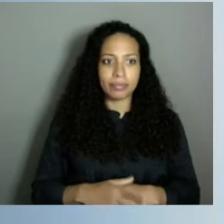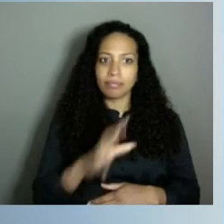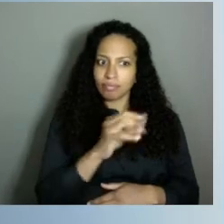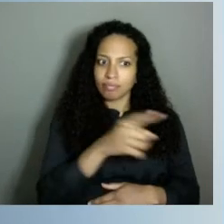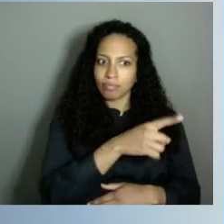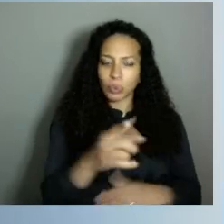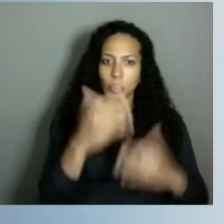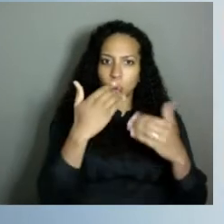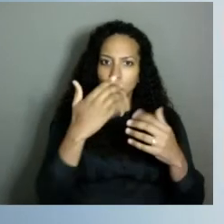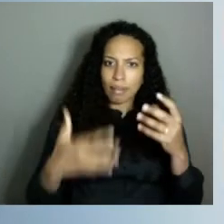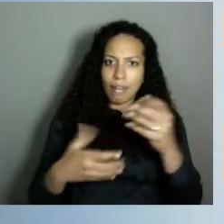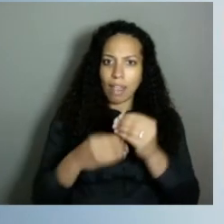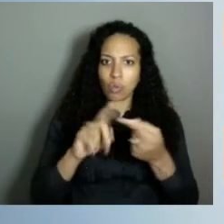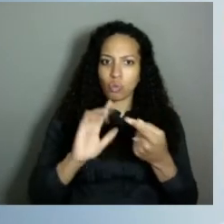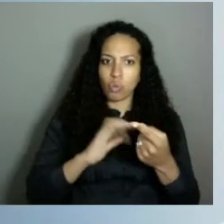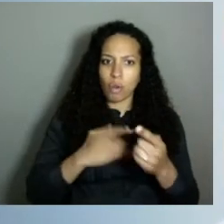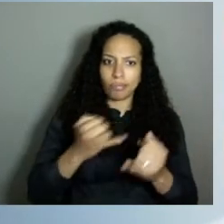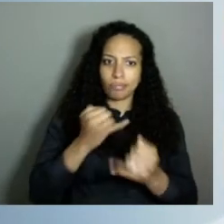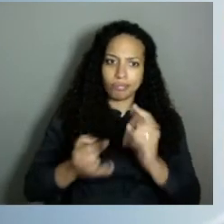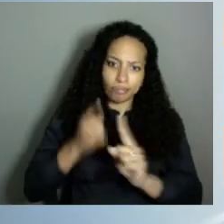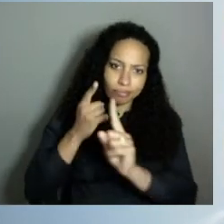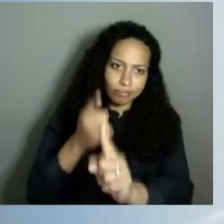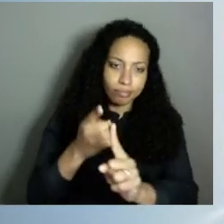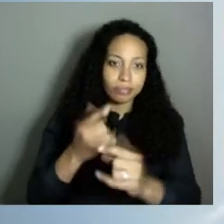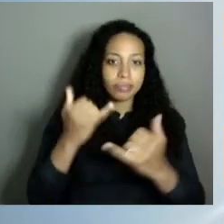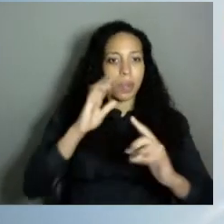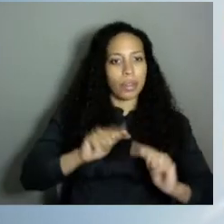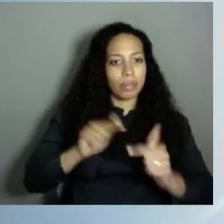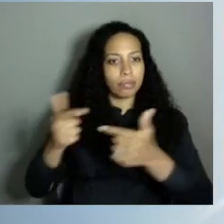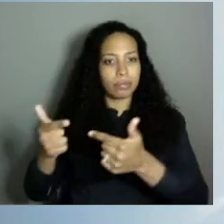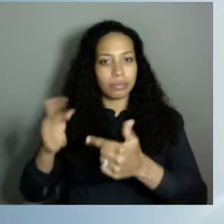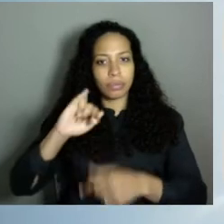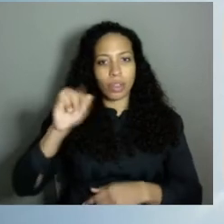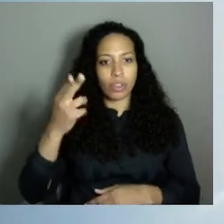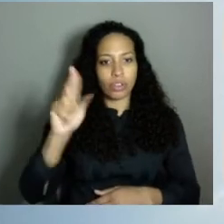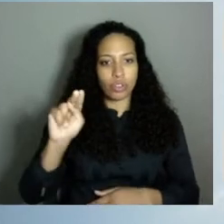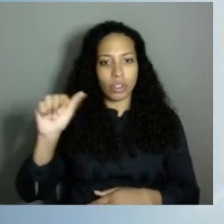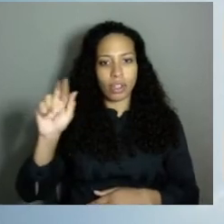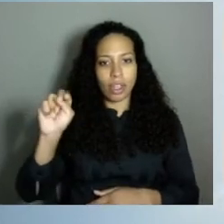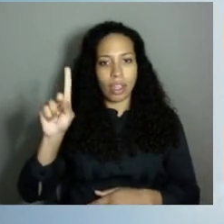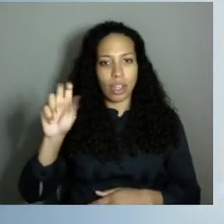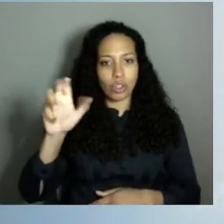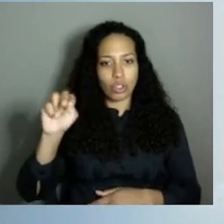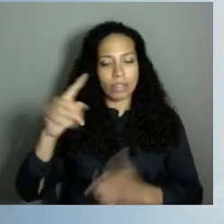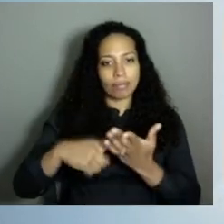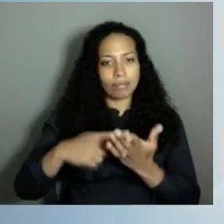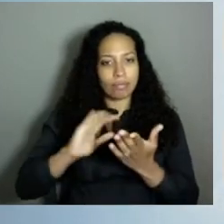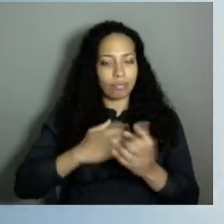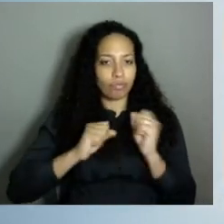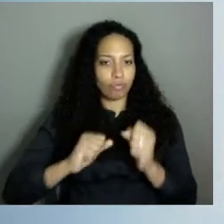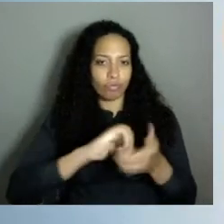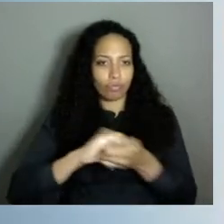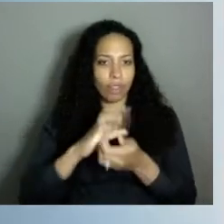bottom line. I will now hand over to John Anderson to discuss our strong partnerships and the power of our global